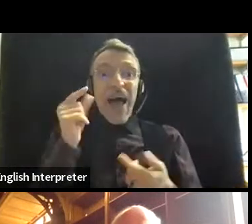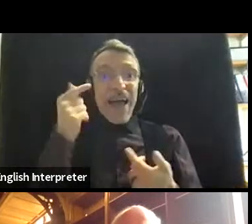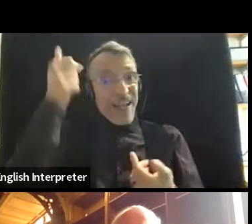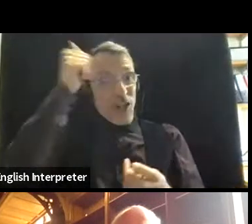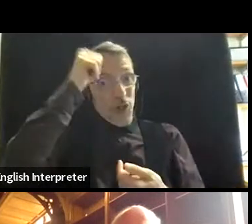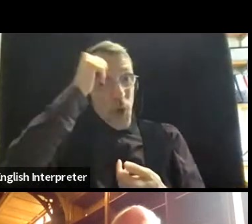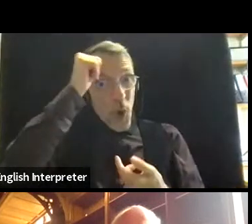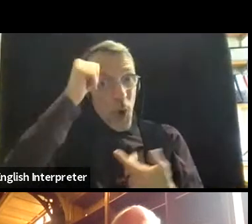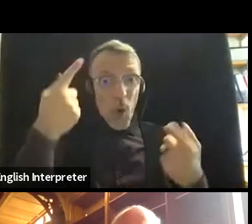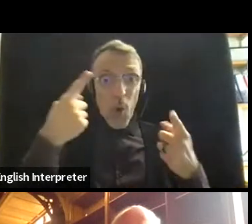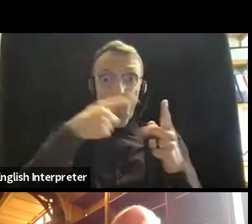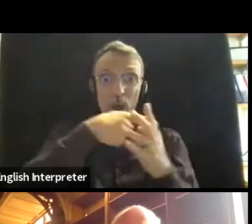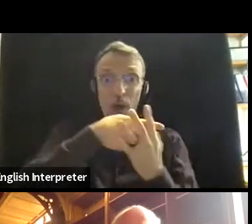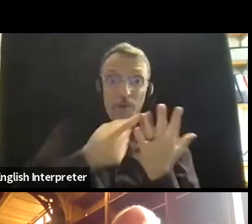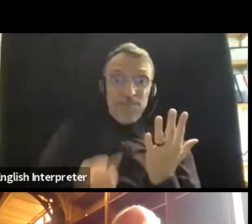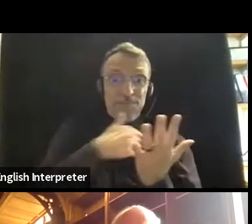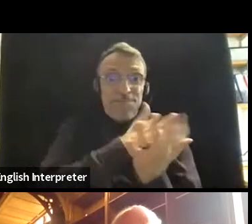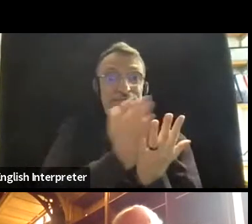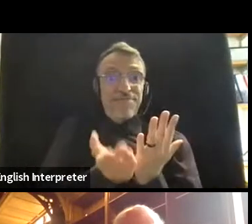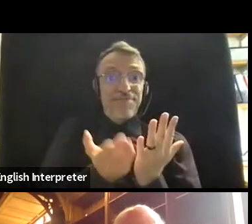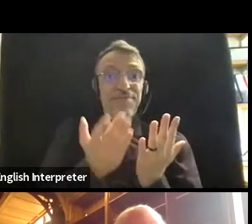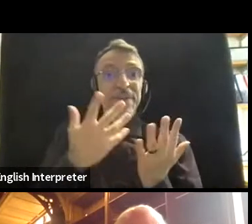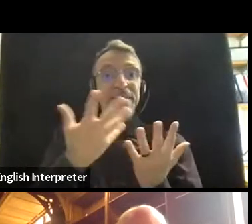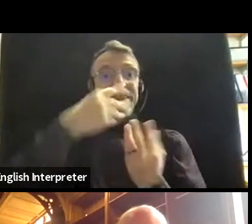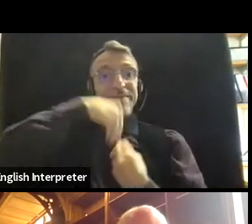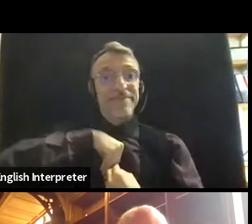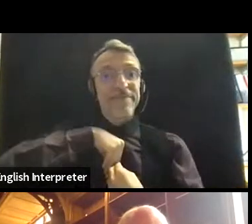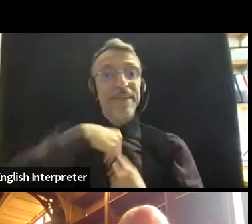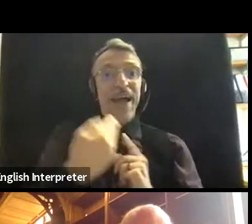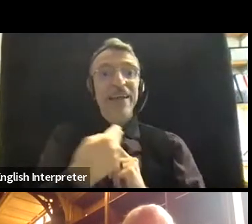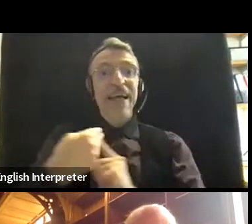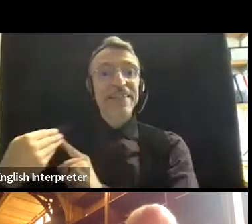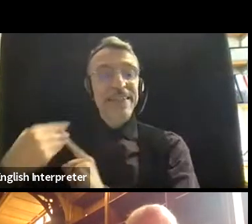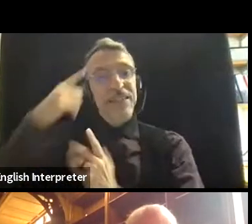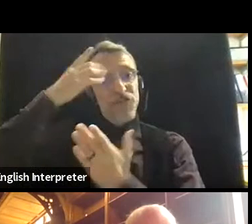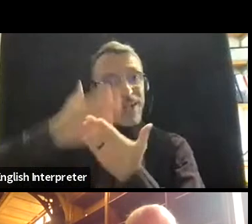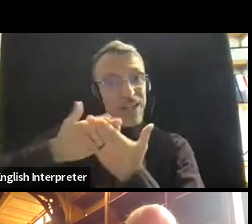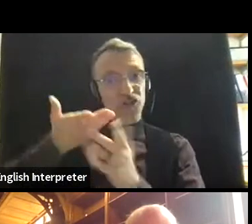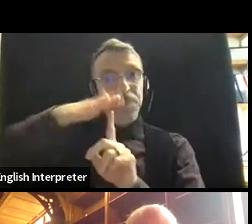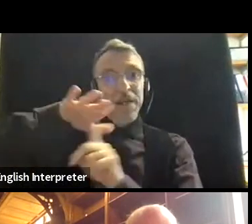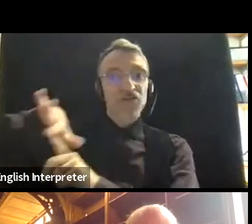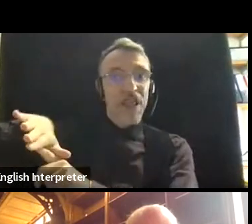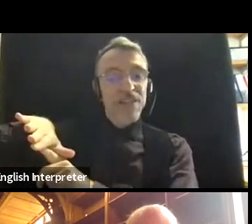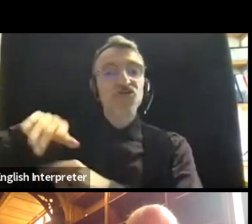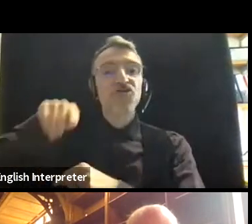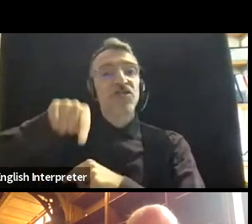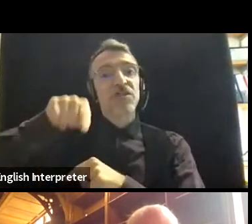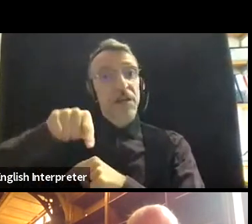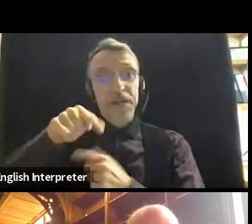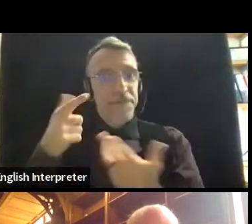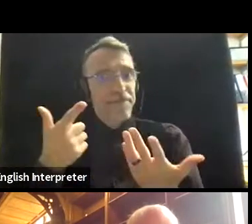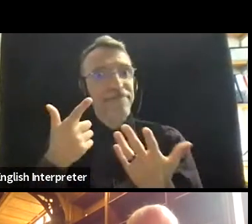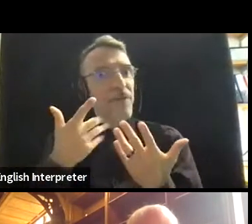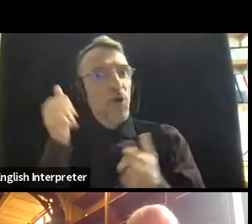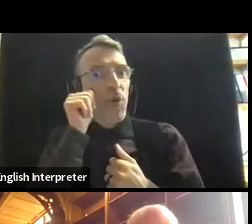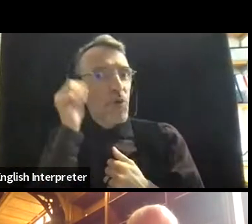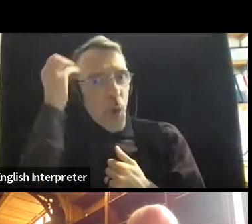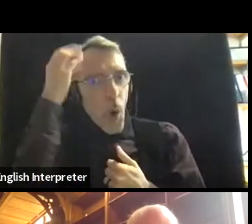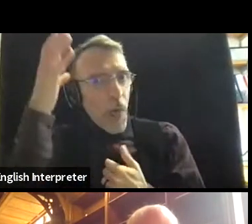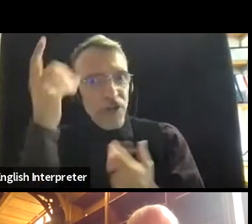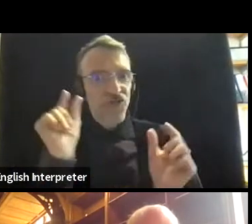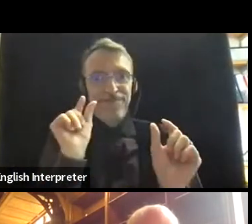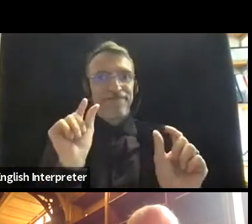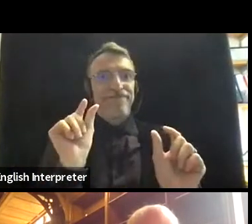the intersection of disability with religious marginalization. And these are